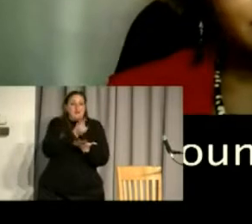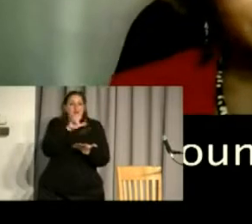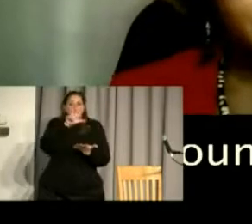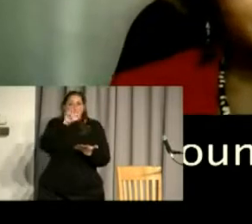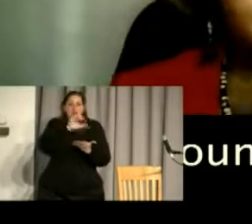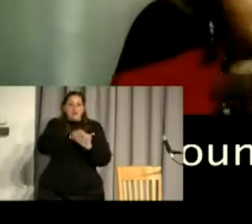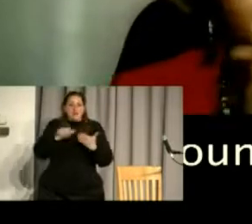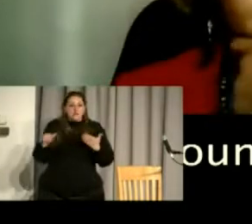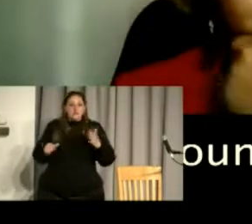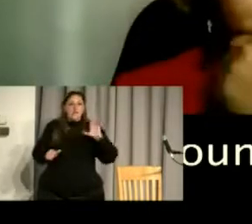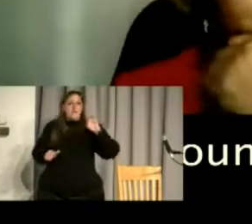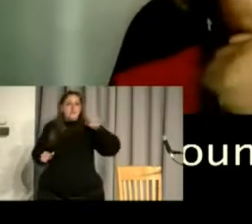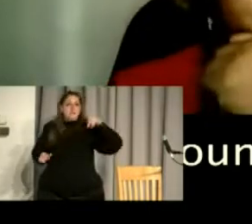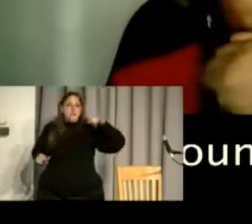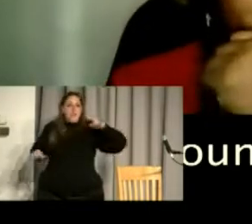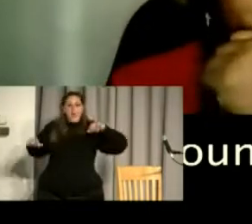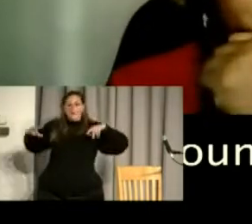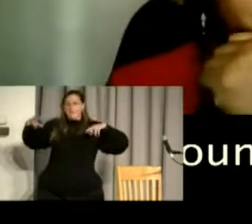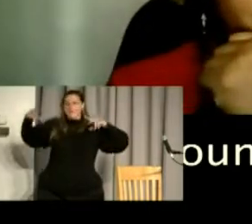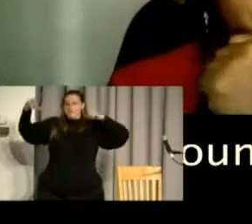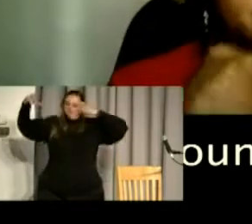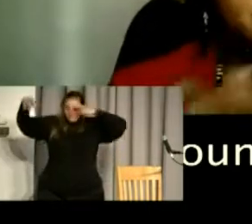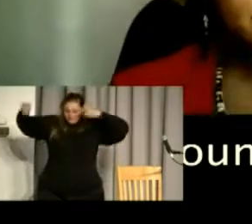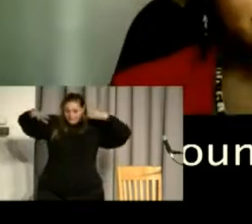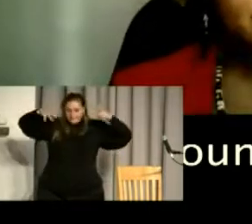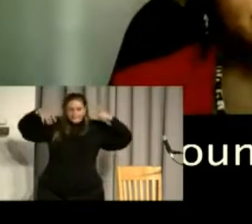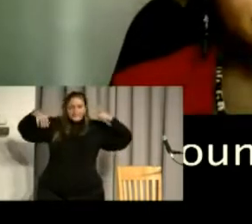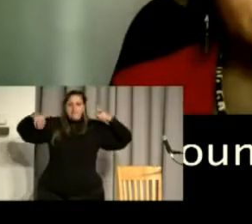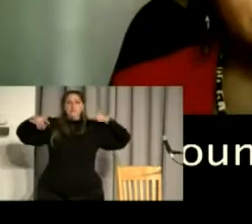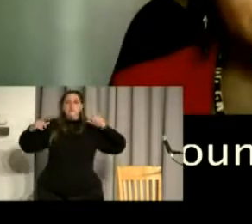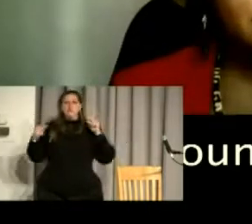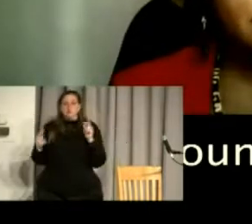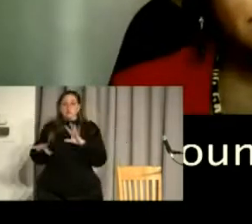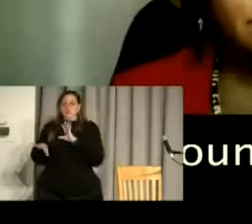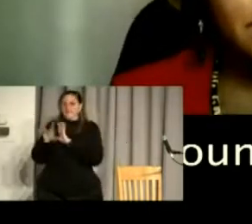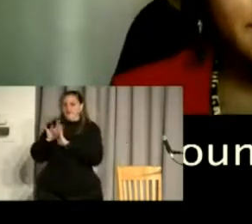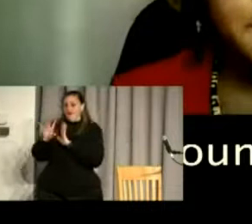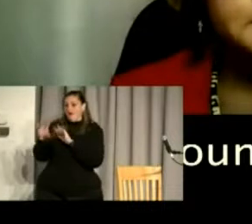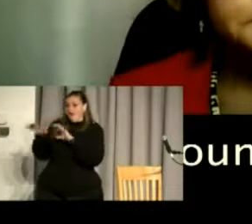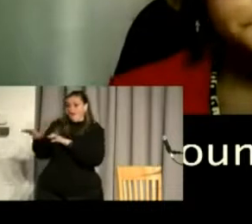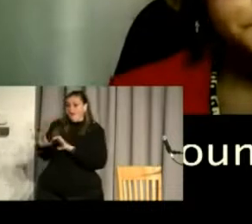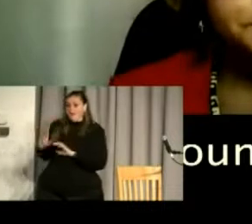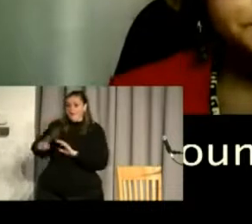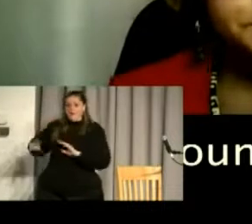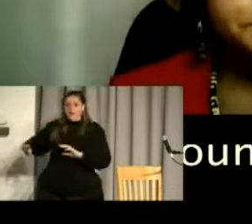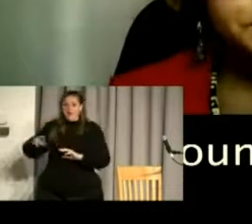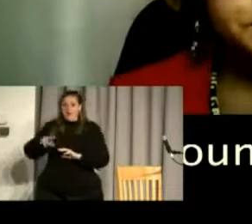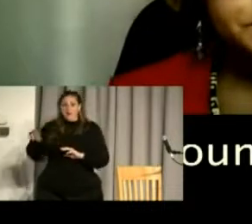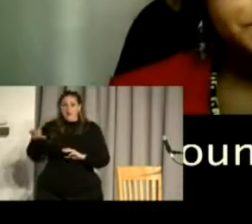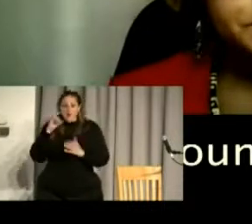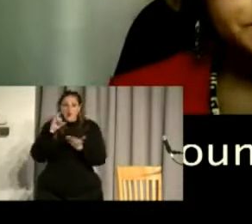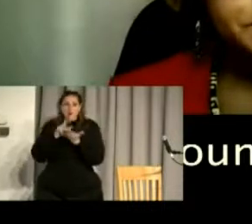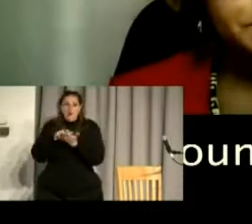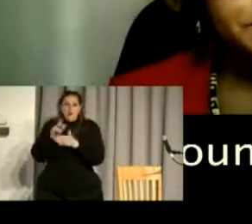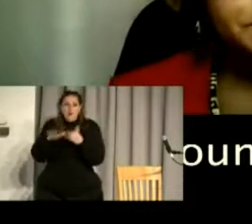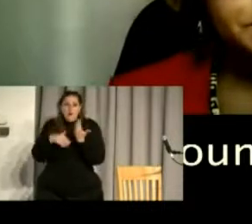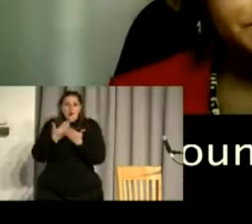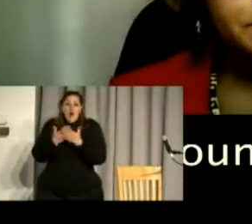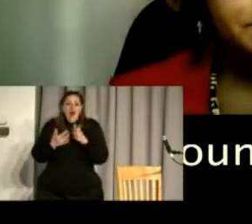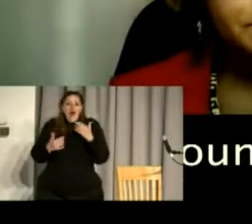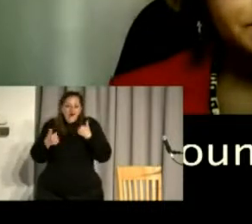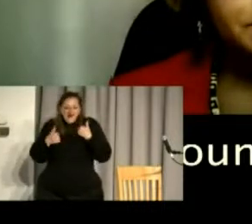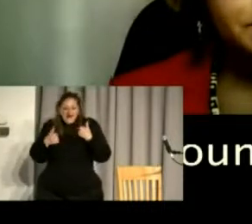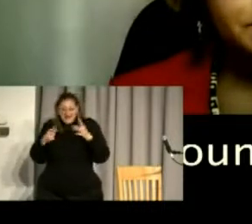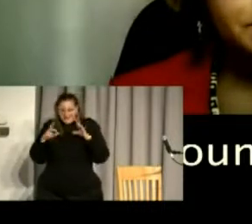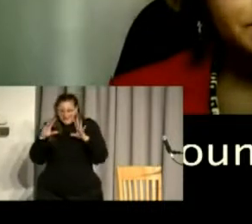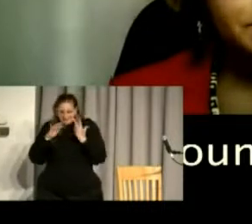historic maps, aerial photography, and satellite imaging. As we combine these materials, we were able to build a digital portal through which we